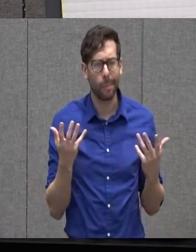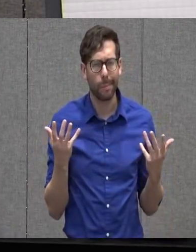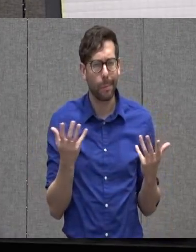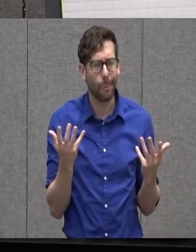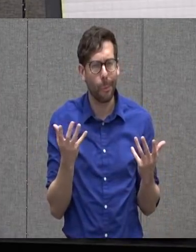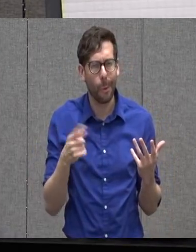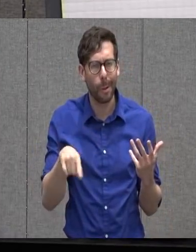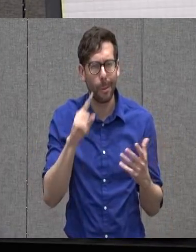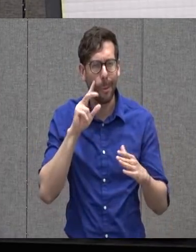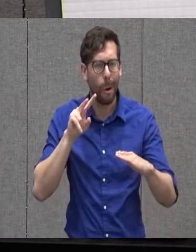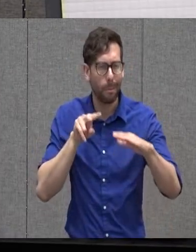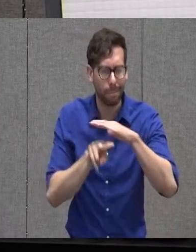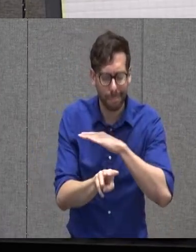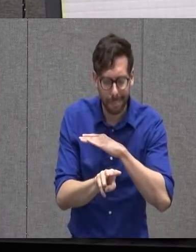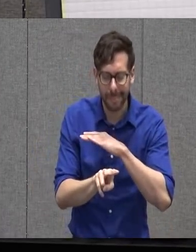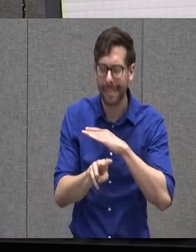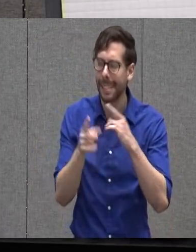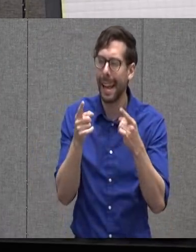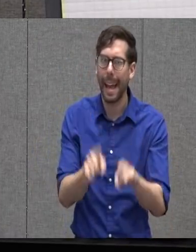to a crayon?